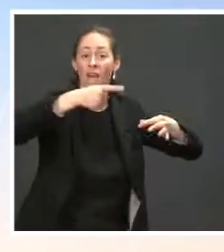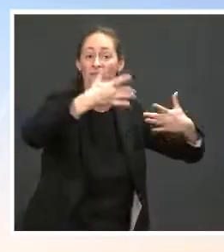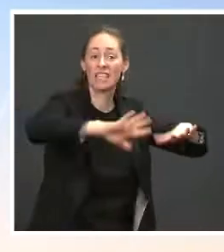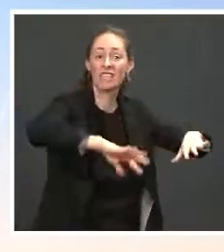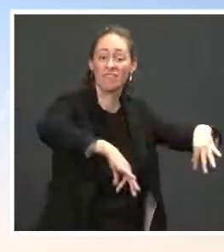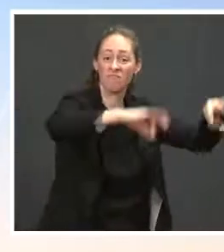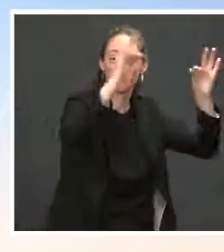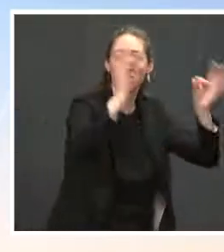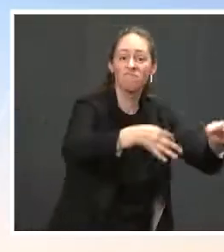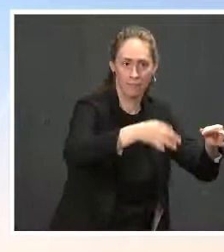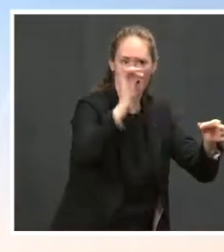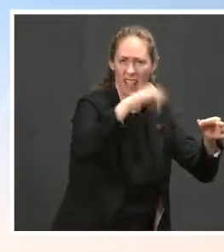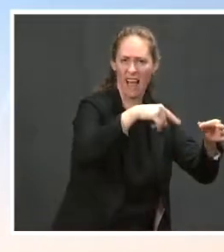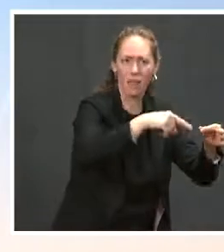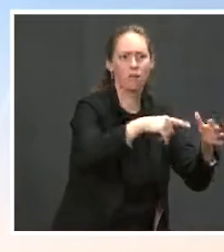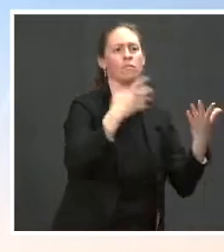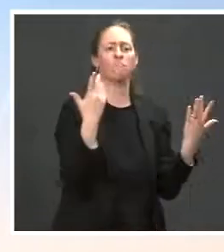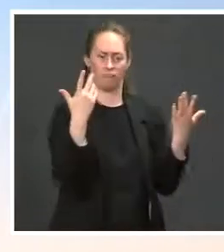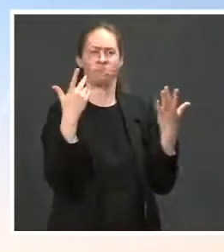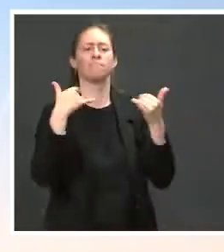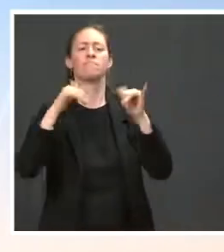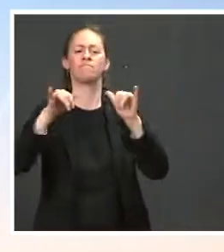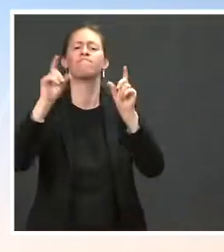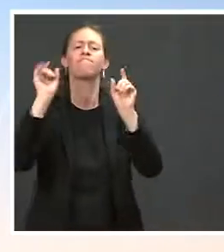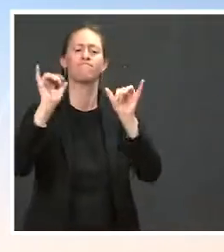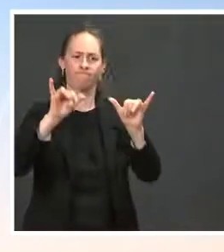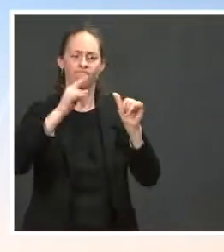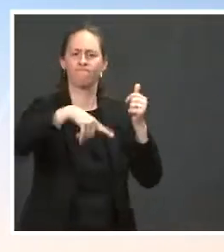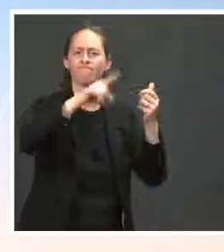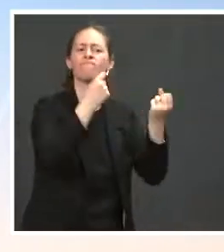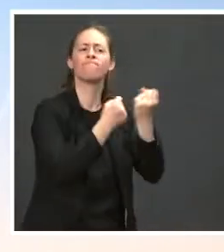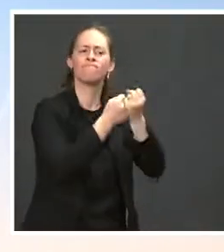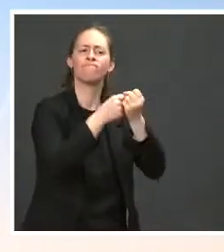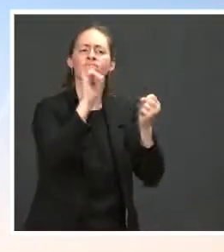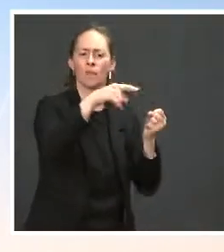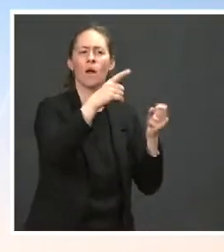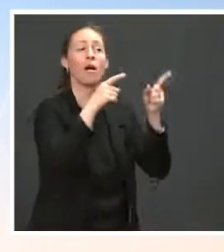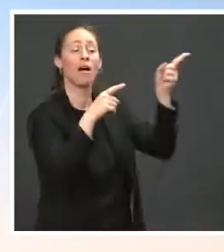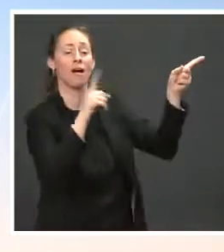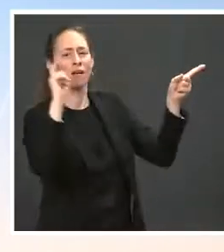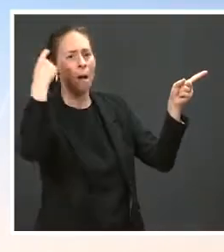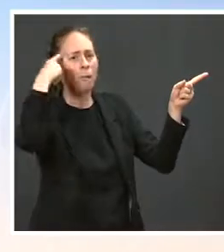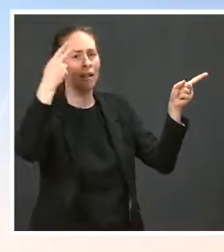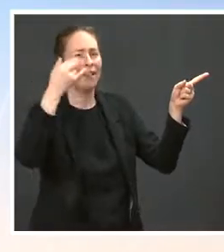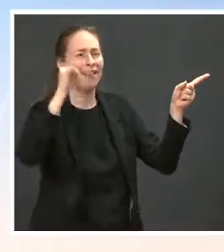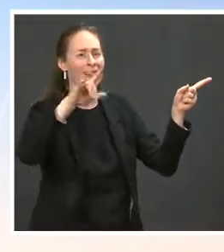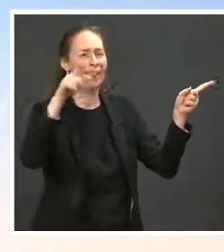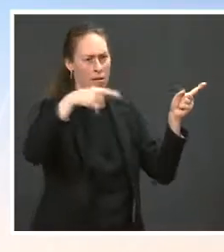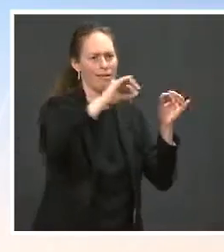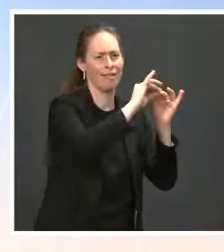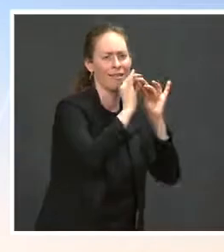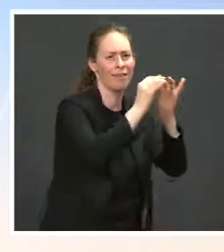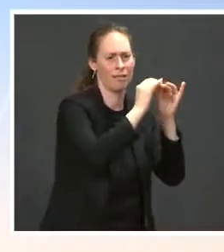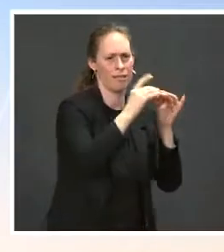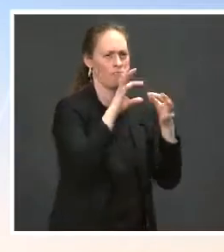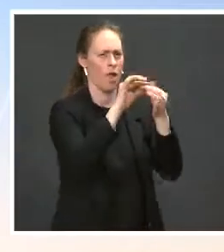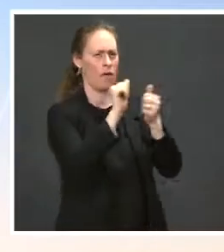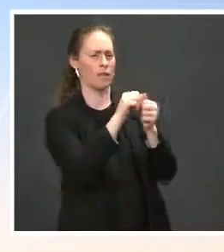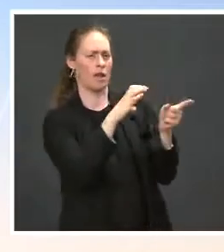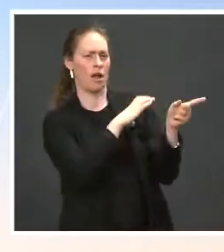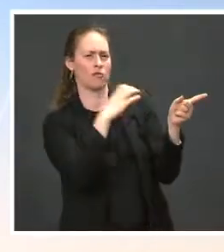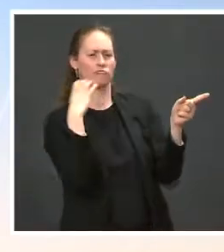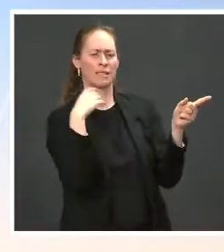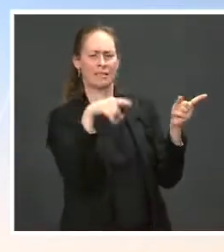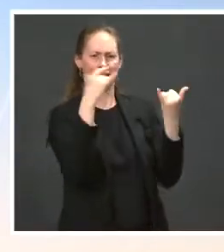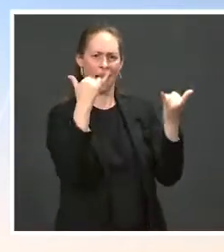been advocating, our senior leadership has been advocating for this on the Hill, including in direct conversations with members. We're in close touch with the Senate Judiciary Committee,